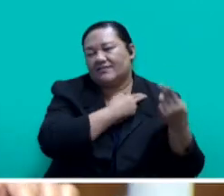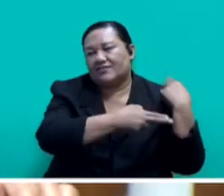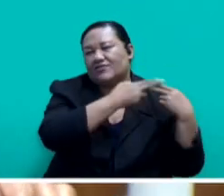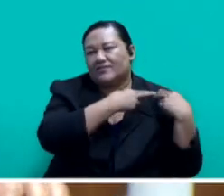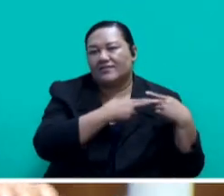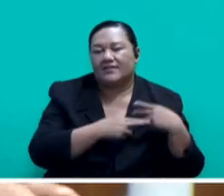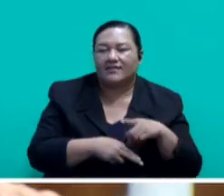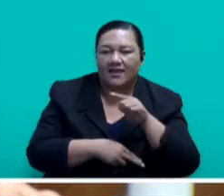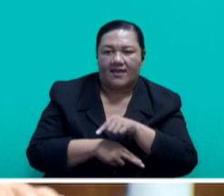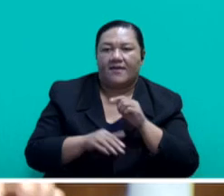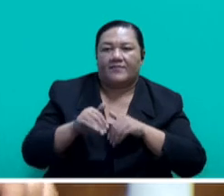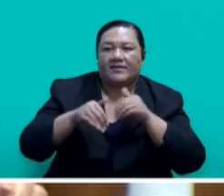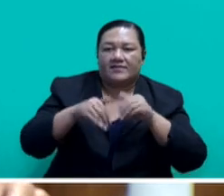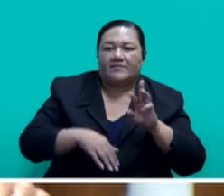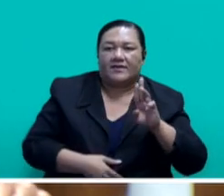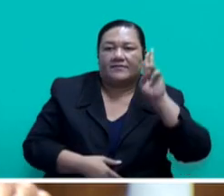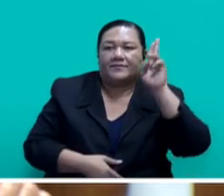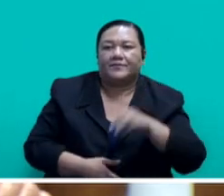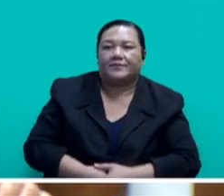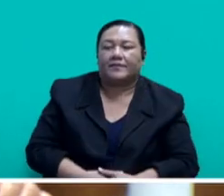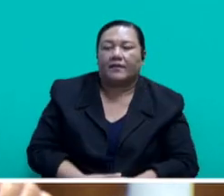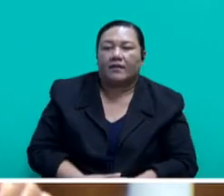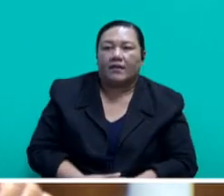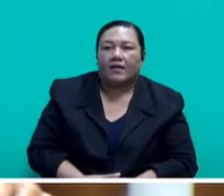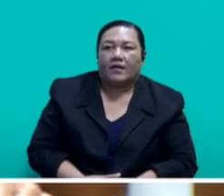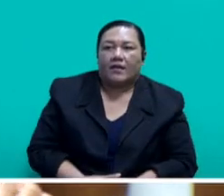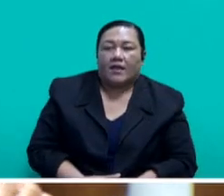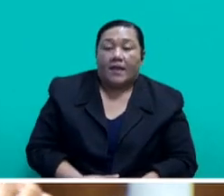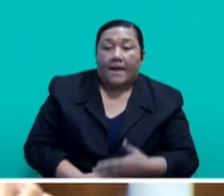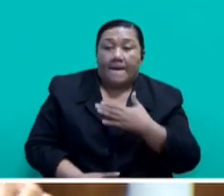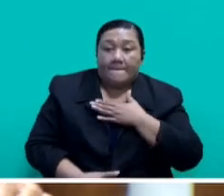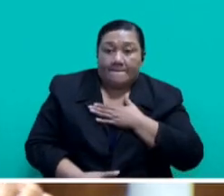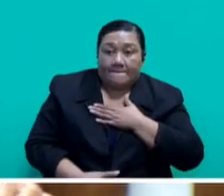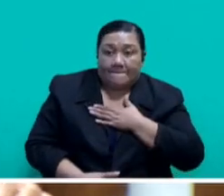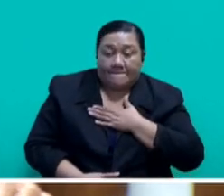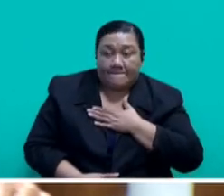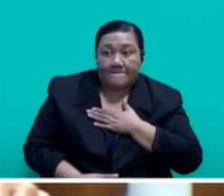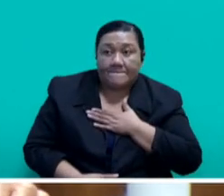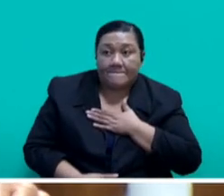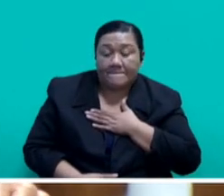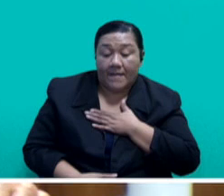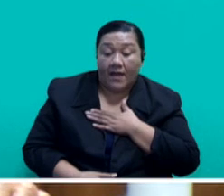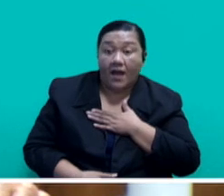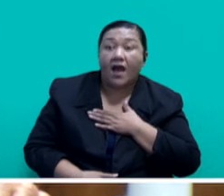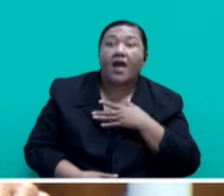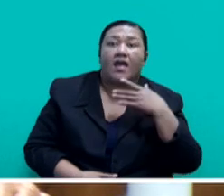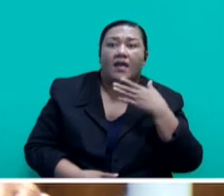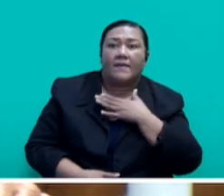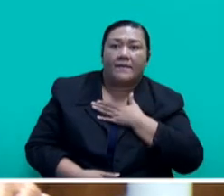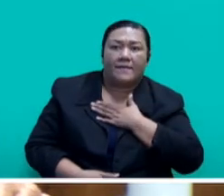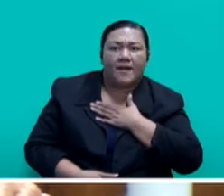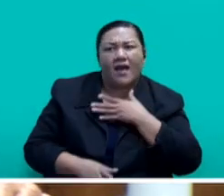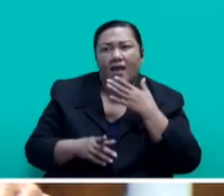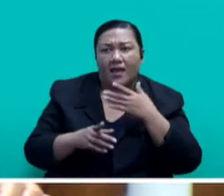Mr. Speaker, my predecessor did not attend a single international labour conference during